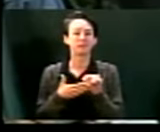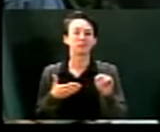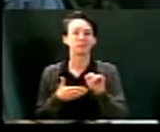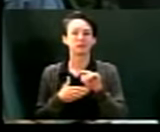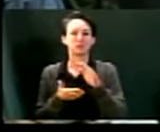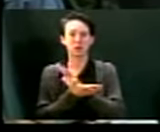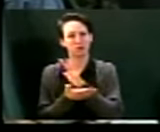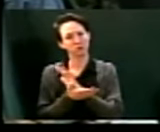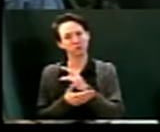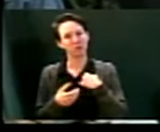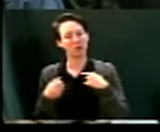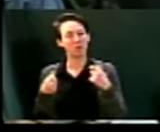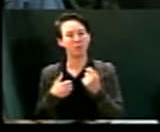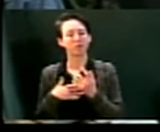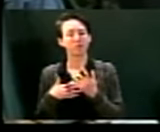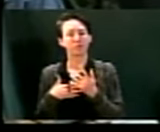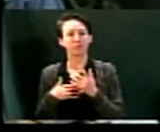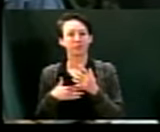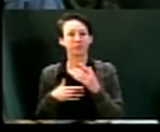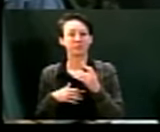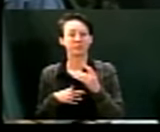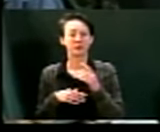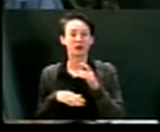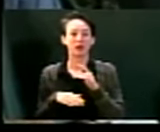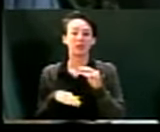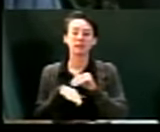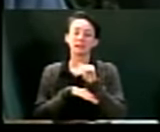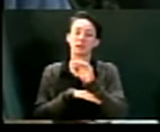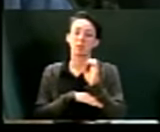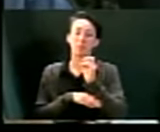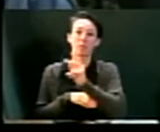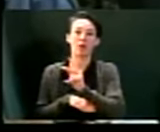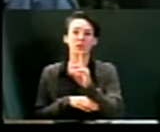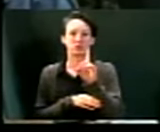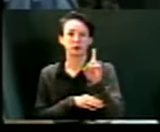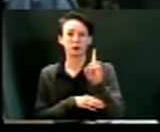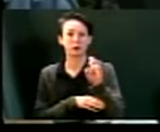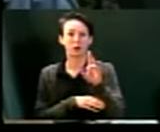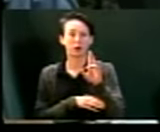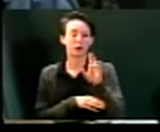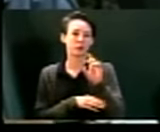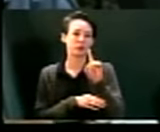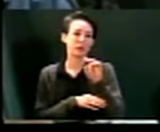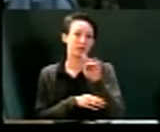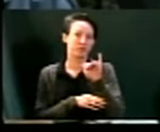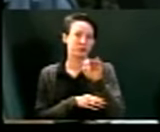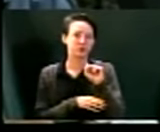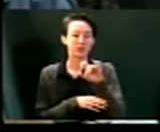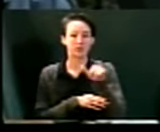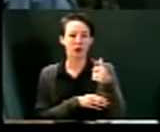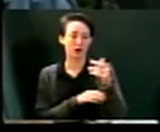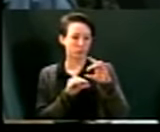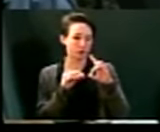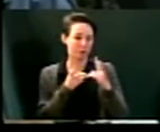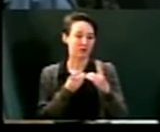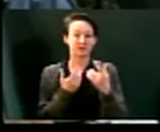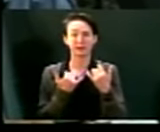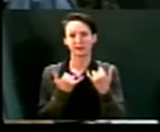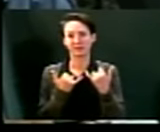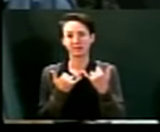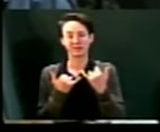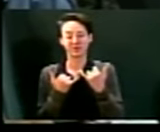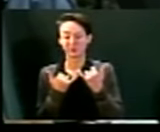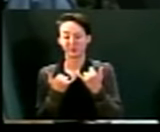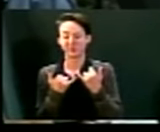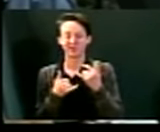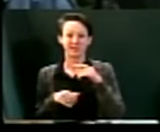that kicking it back to Dr. Davis and then all the subsequent departments is at this time in the school